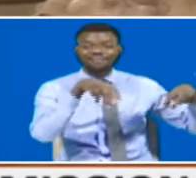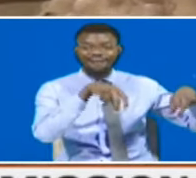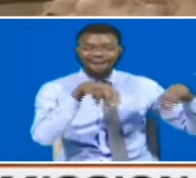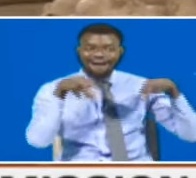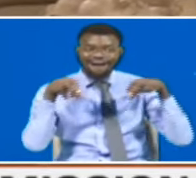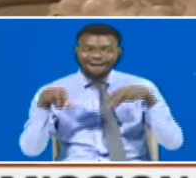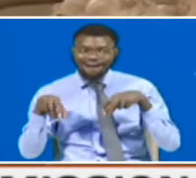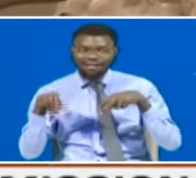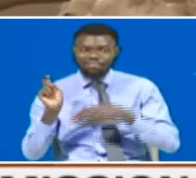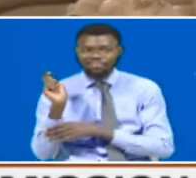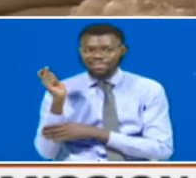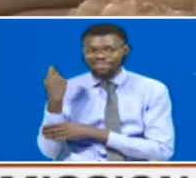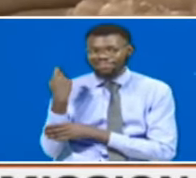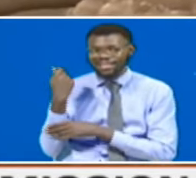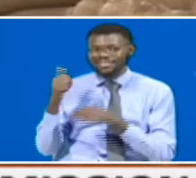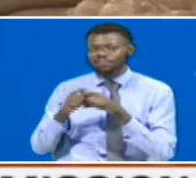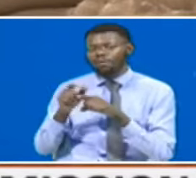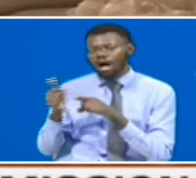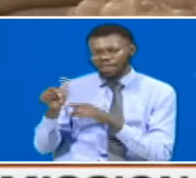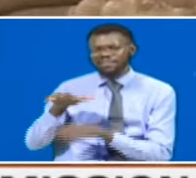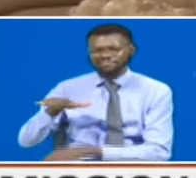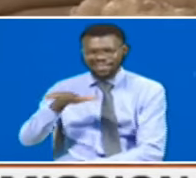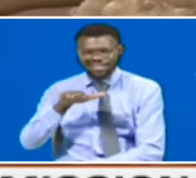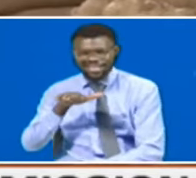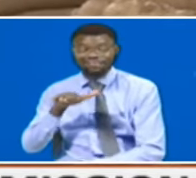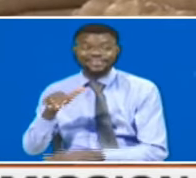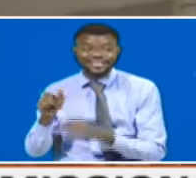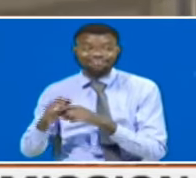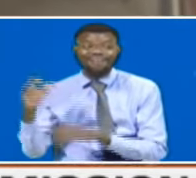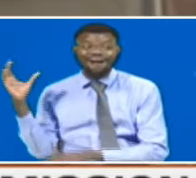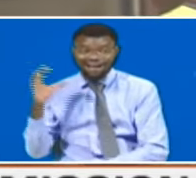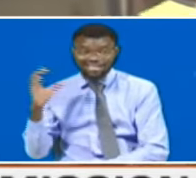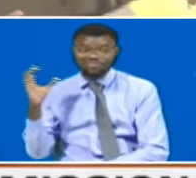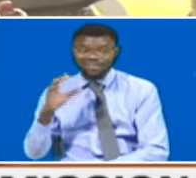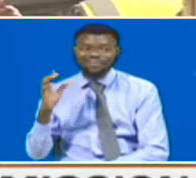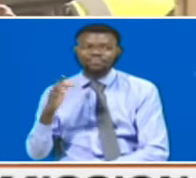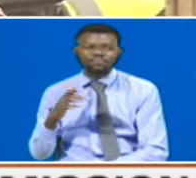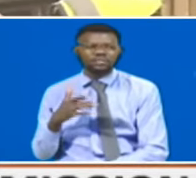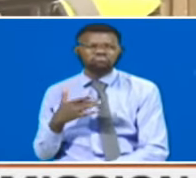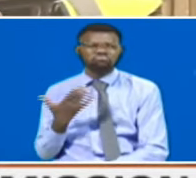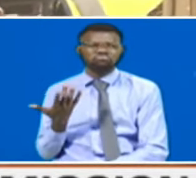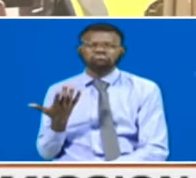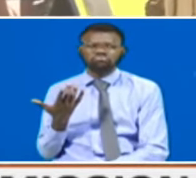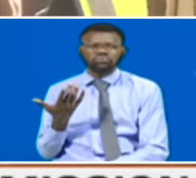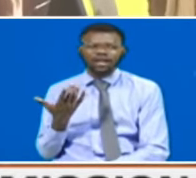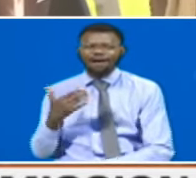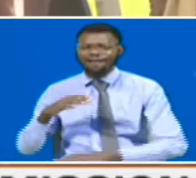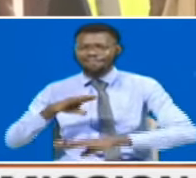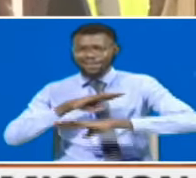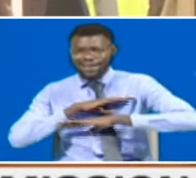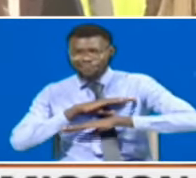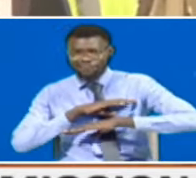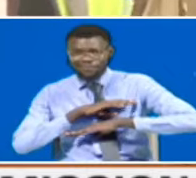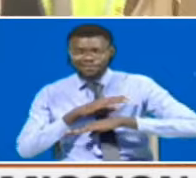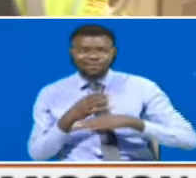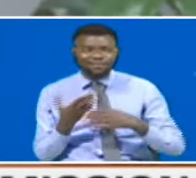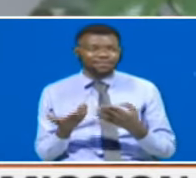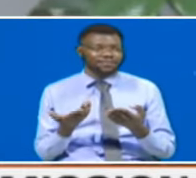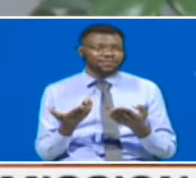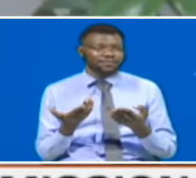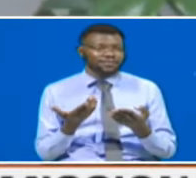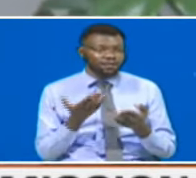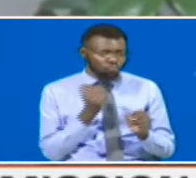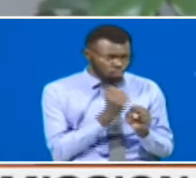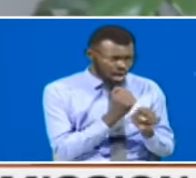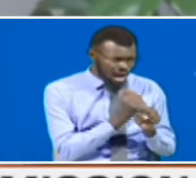the region. And obviously that resonates well with our customers as well, because it lowers their carbon footprint. So there's a knock-on effect of what we do